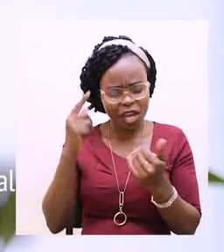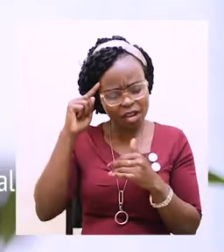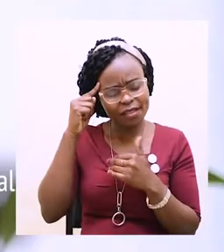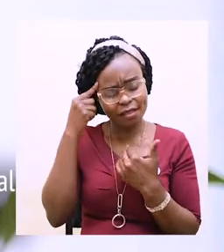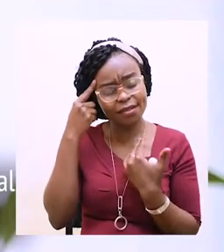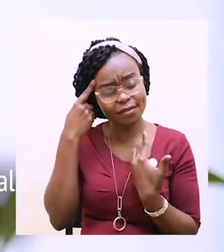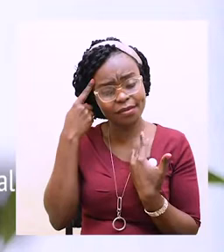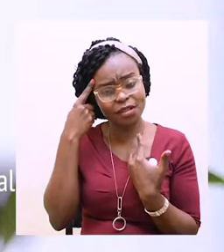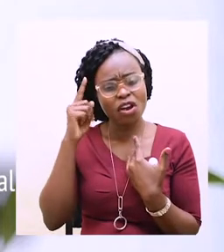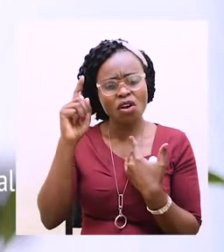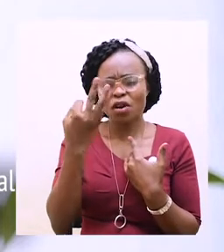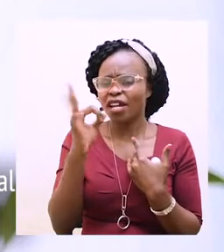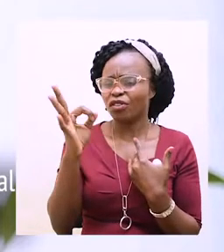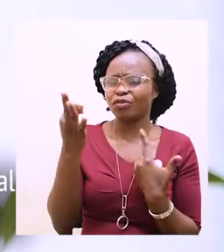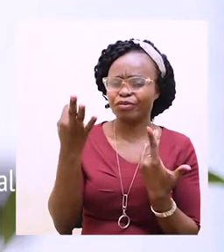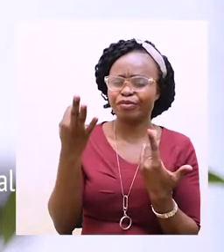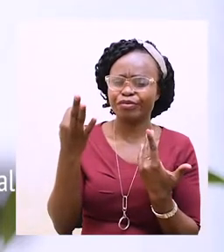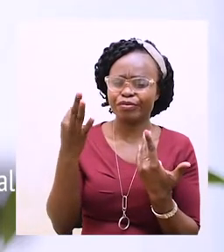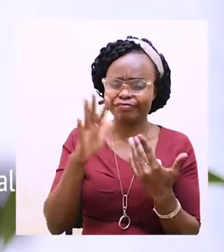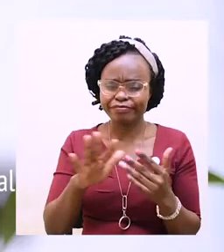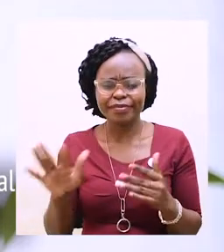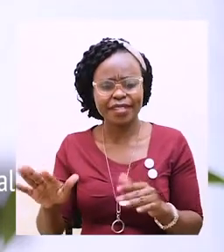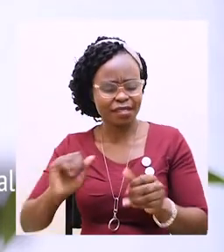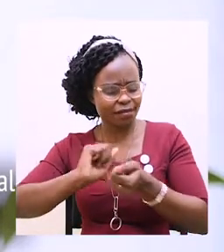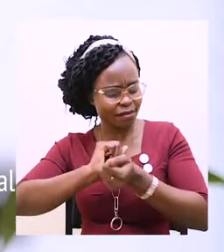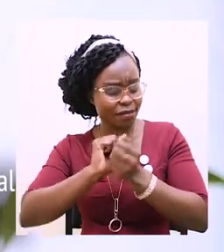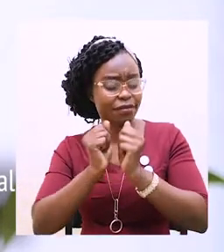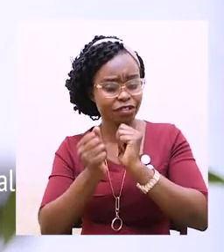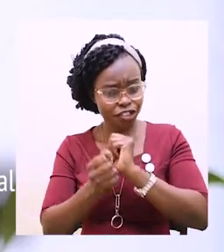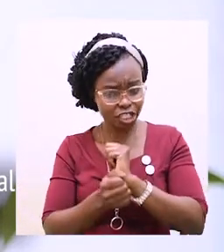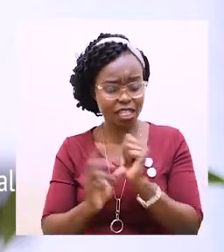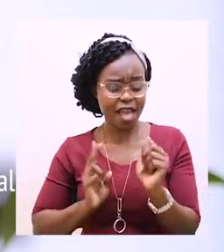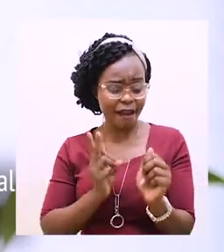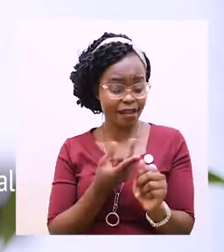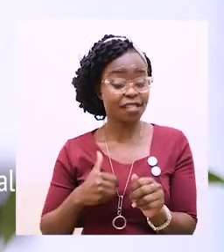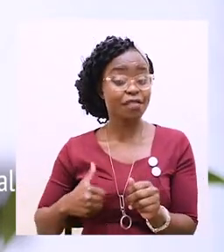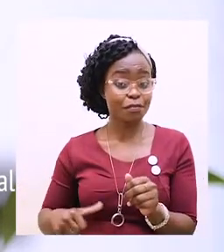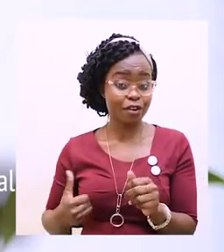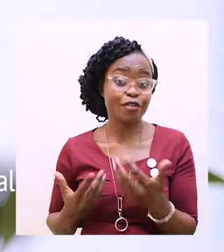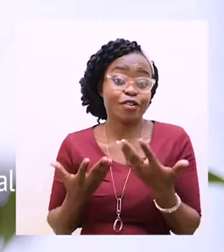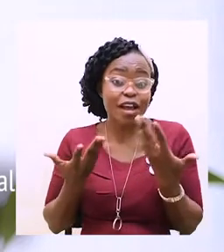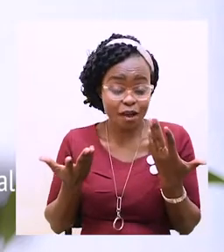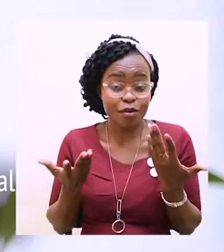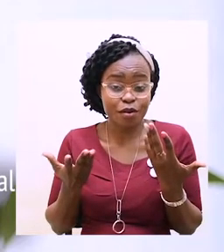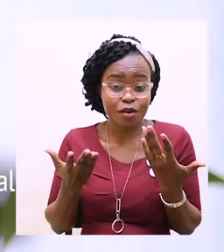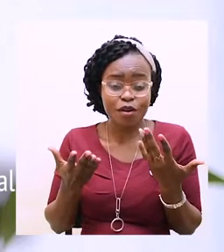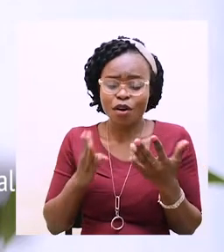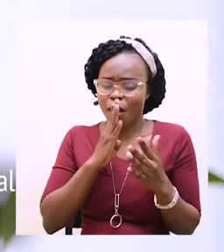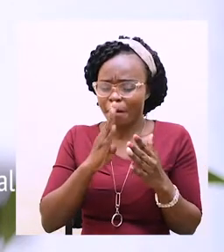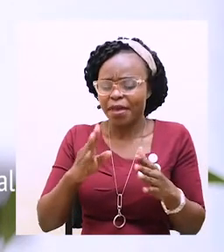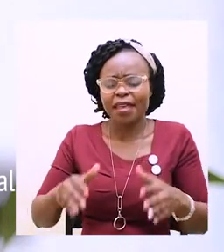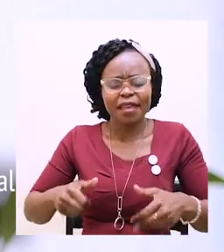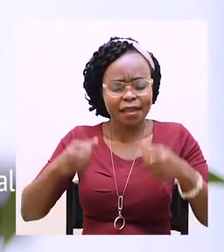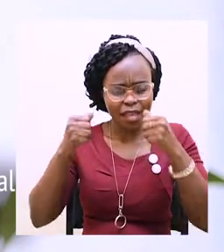So I think one of the things that I would say is an impact, and we are really proud of, is being able to